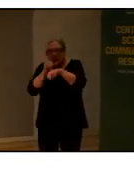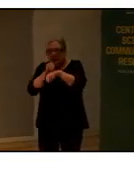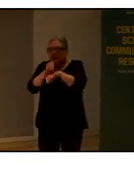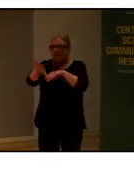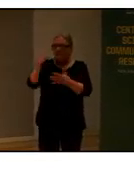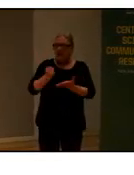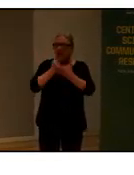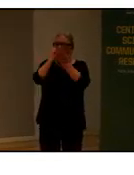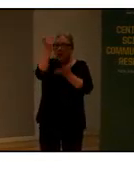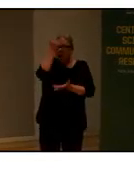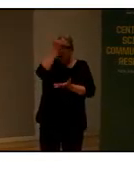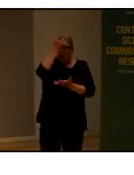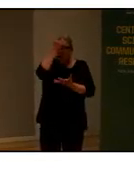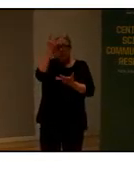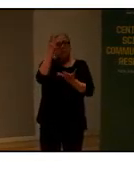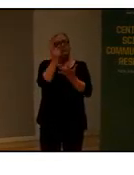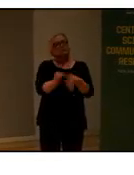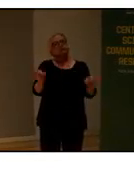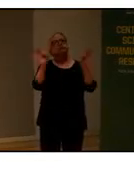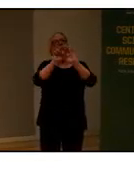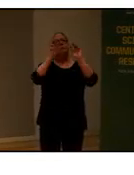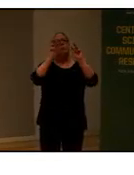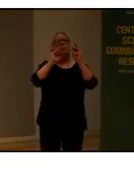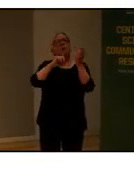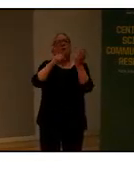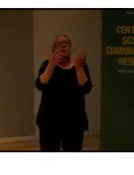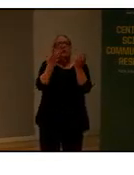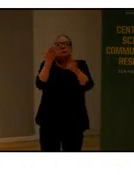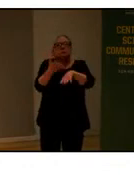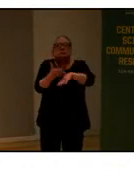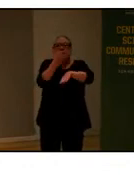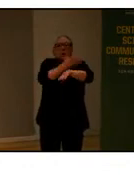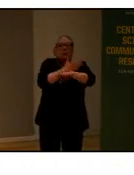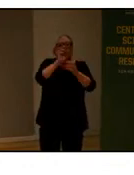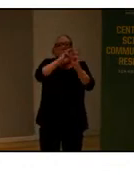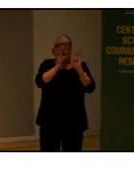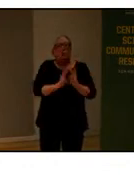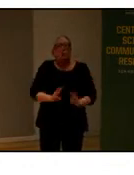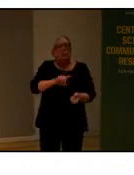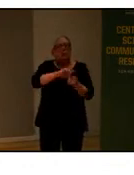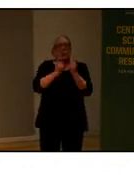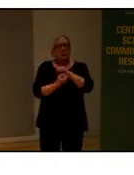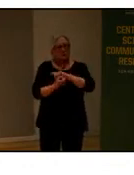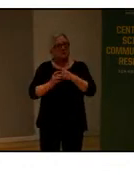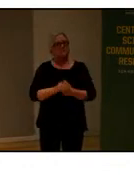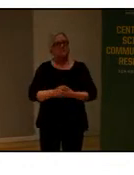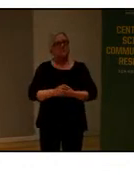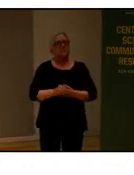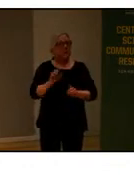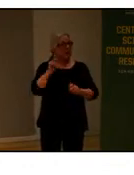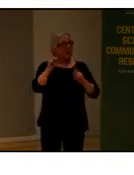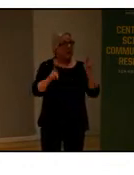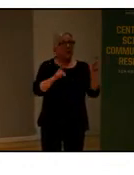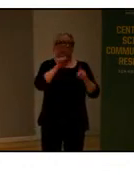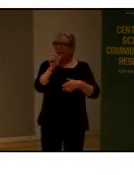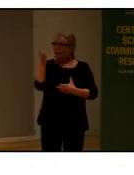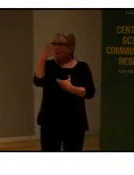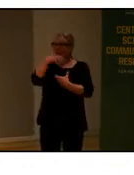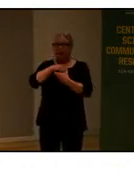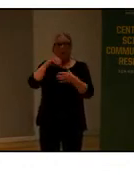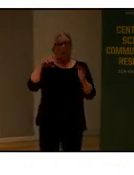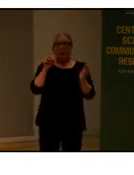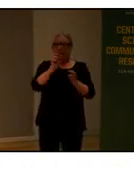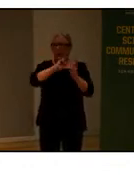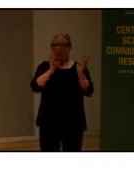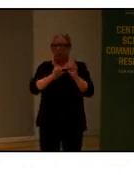understanding of working towards solutions? Because people are not going to engage in climate change discussion